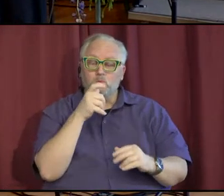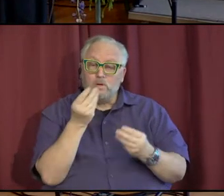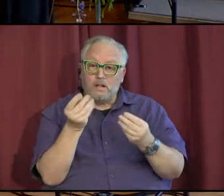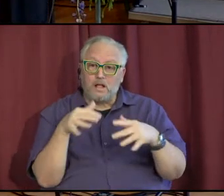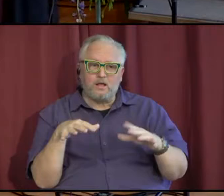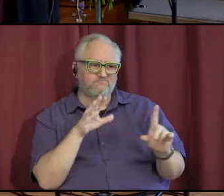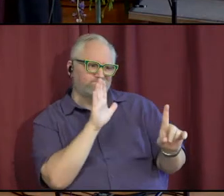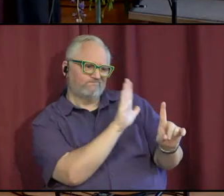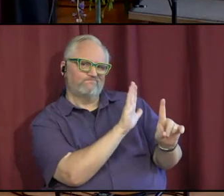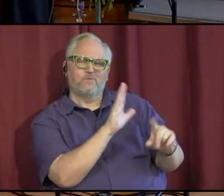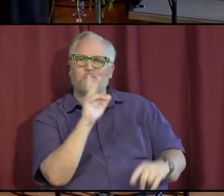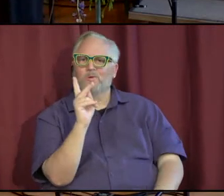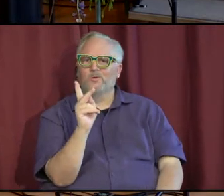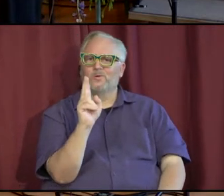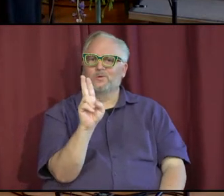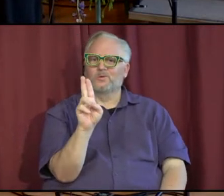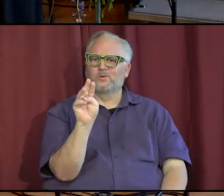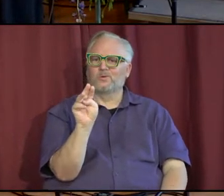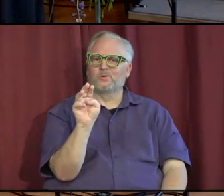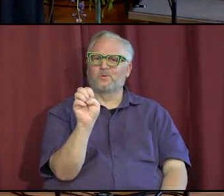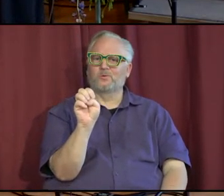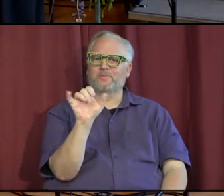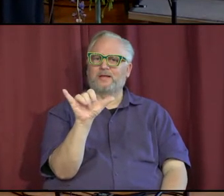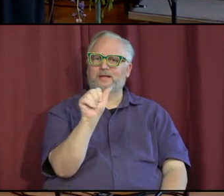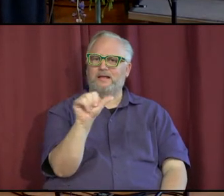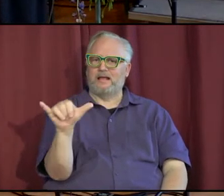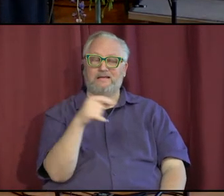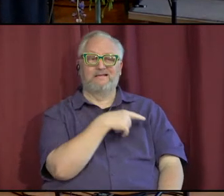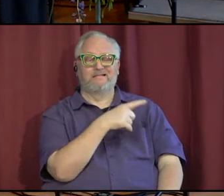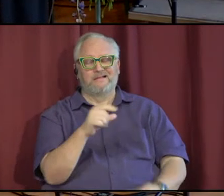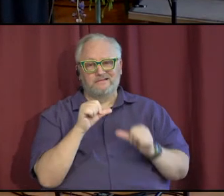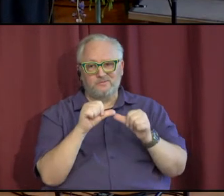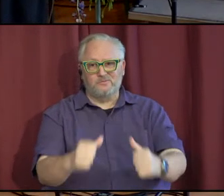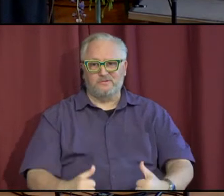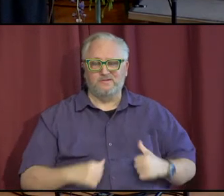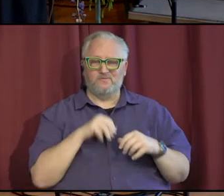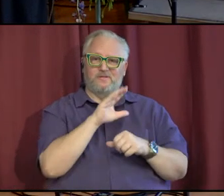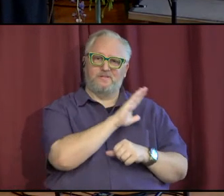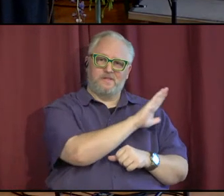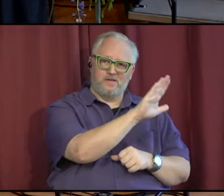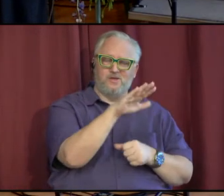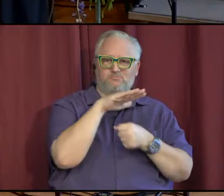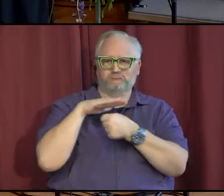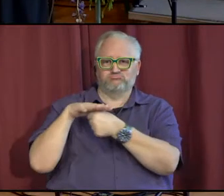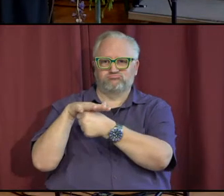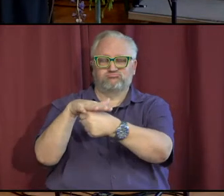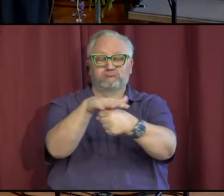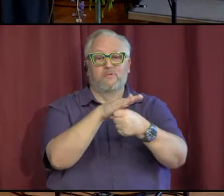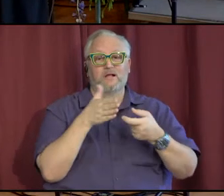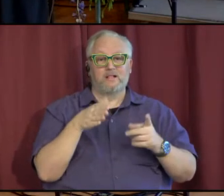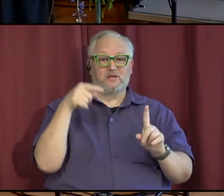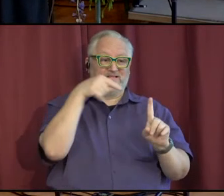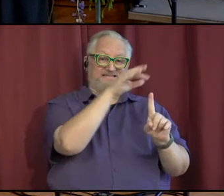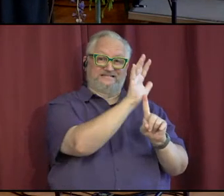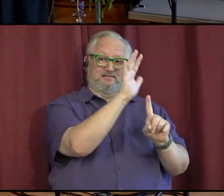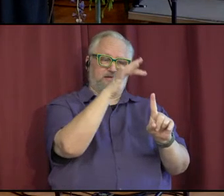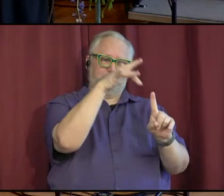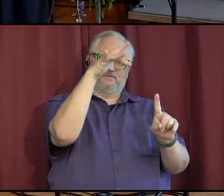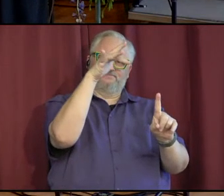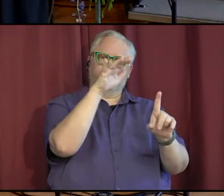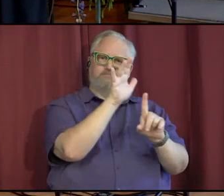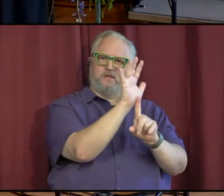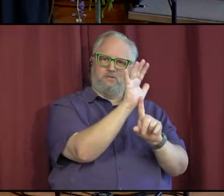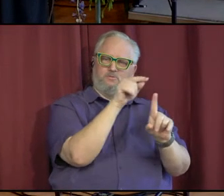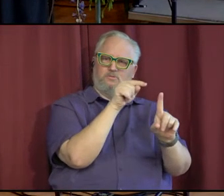continue to live throughout their territories. May the light of this candle shine for